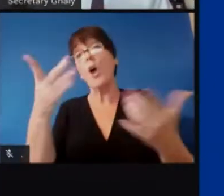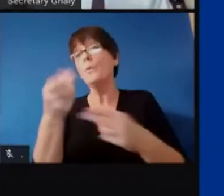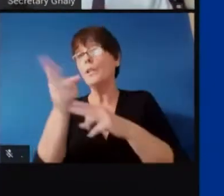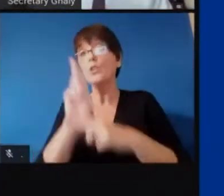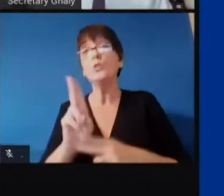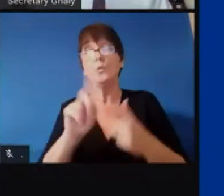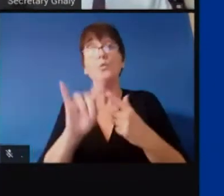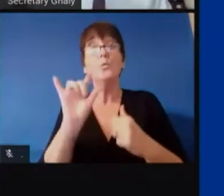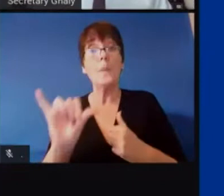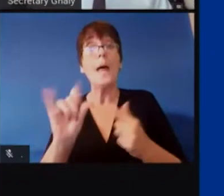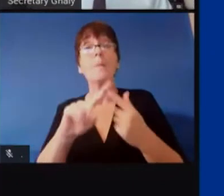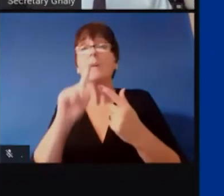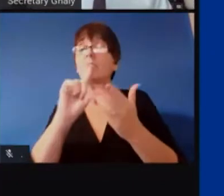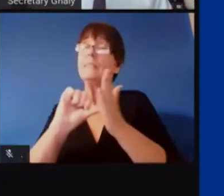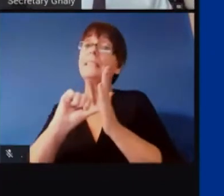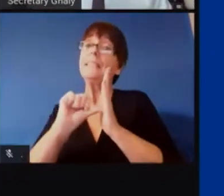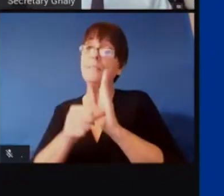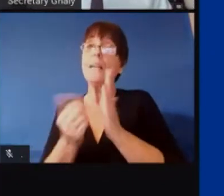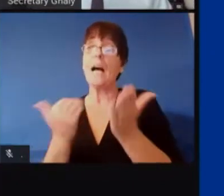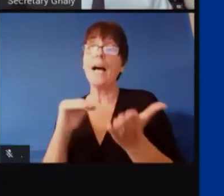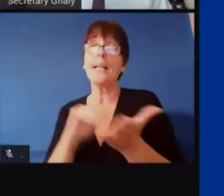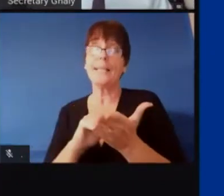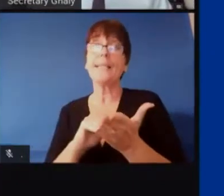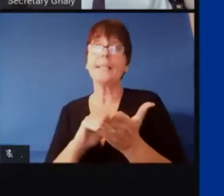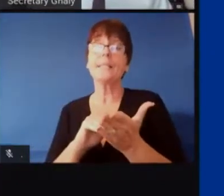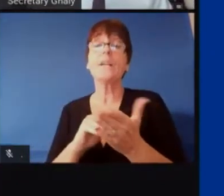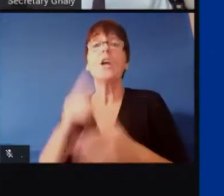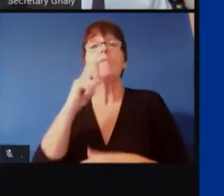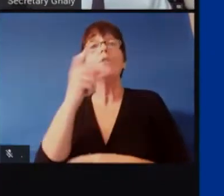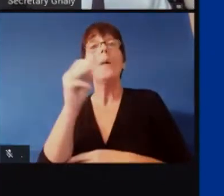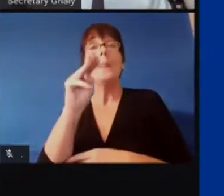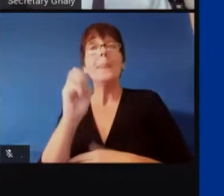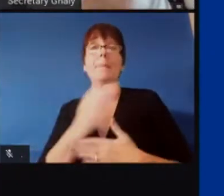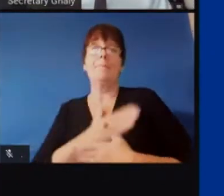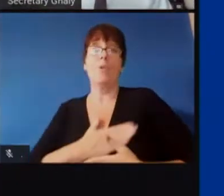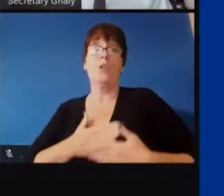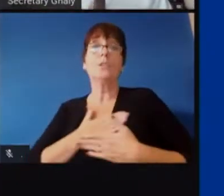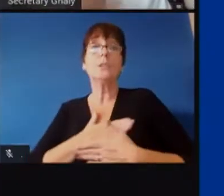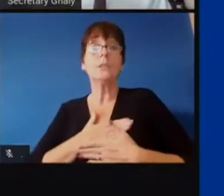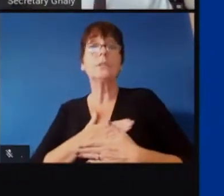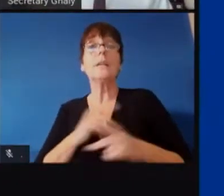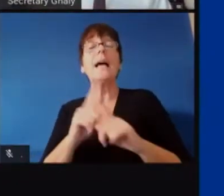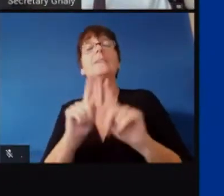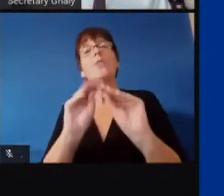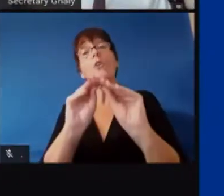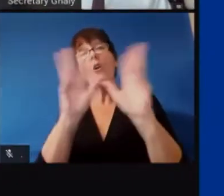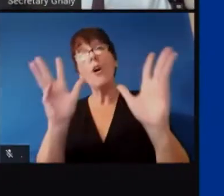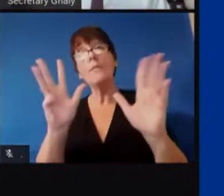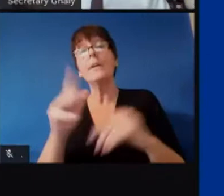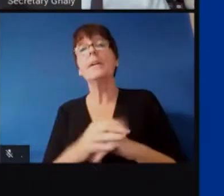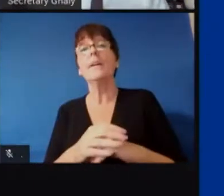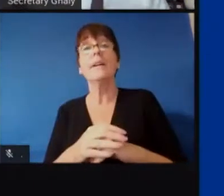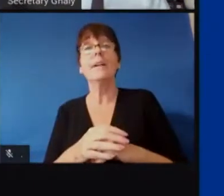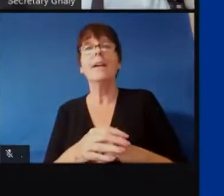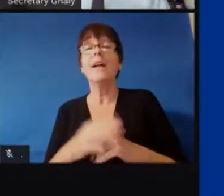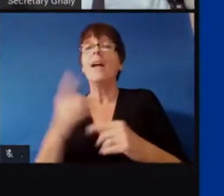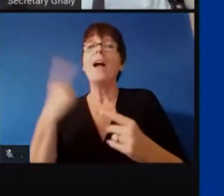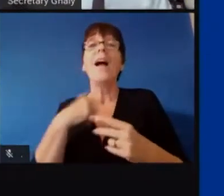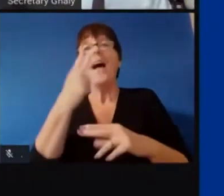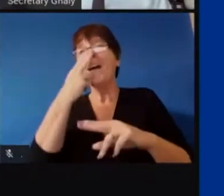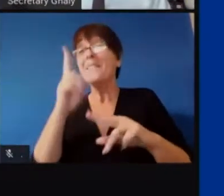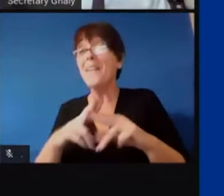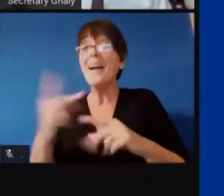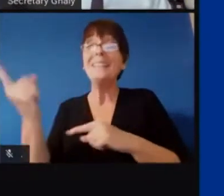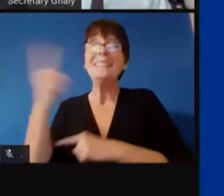but really emphasizing it here for theme parks, as obviously the day is full of lots of fun and